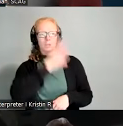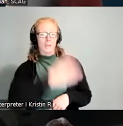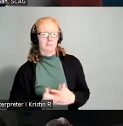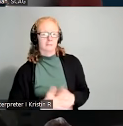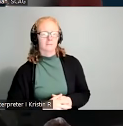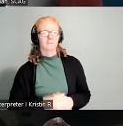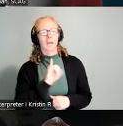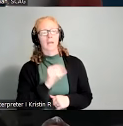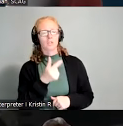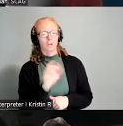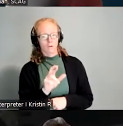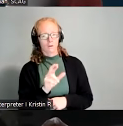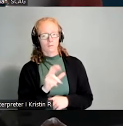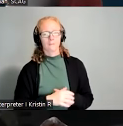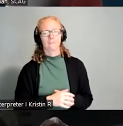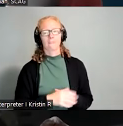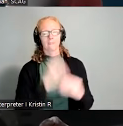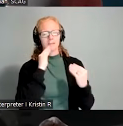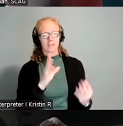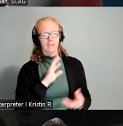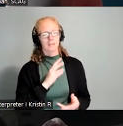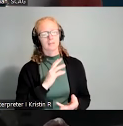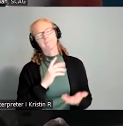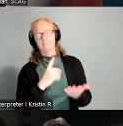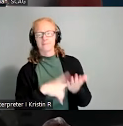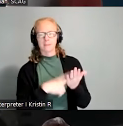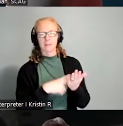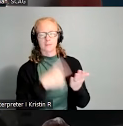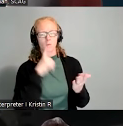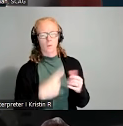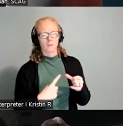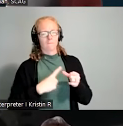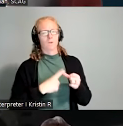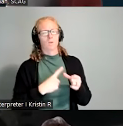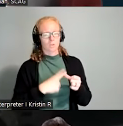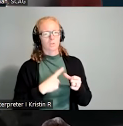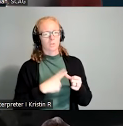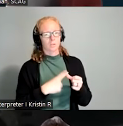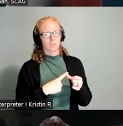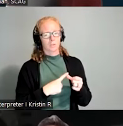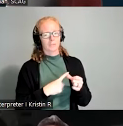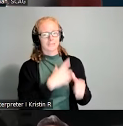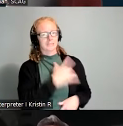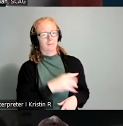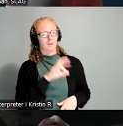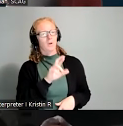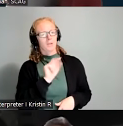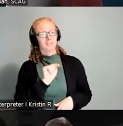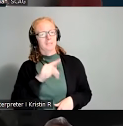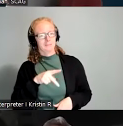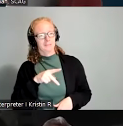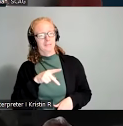use IGR, the data to some degree in the initial stages of developing a typical RTP SCS